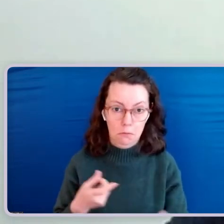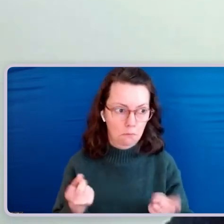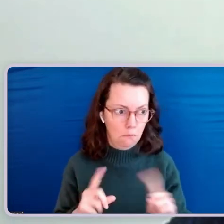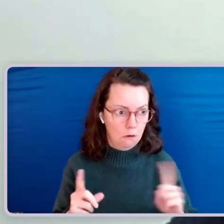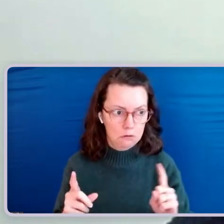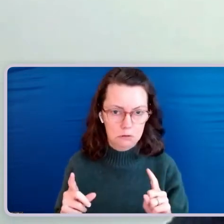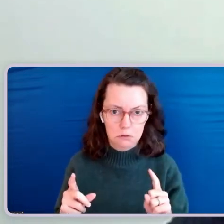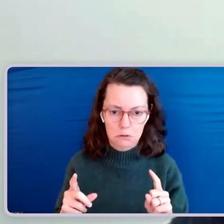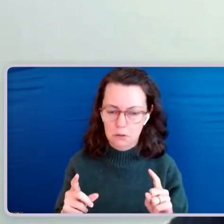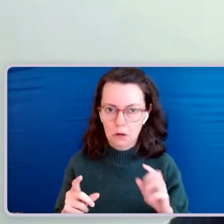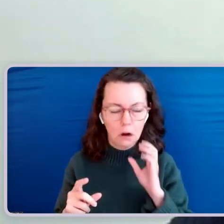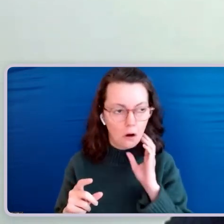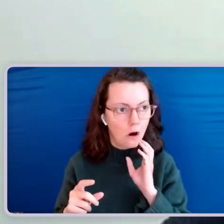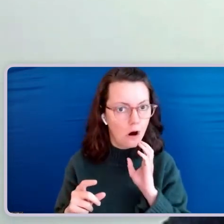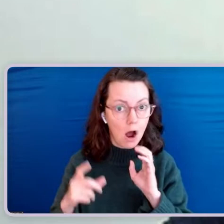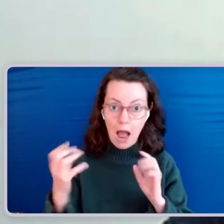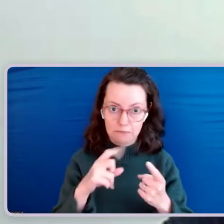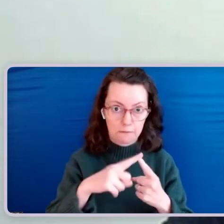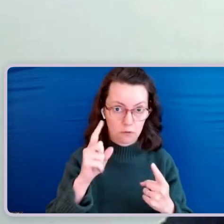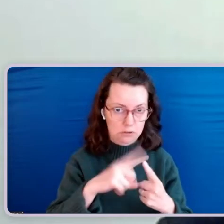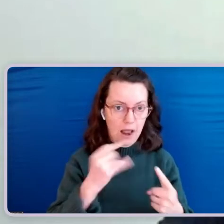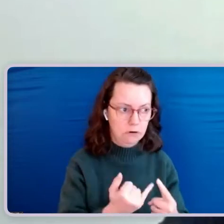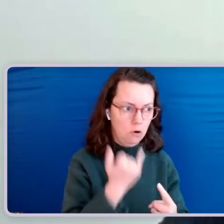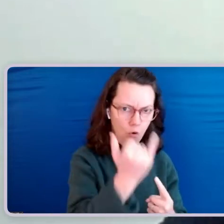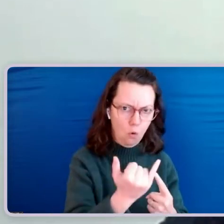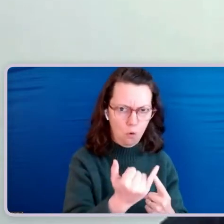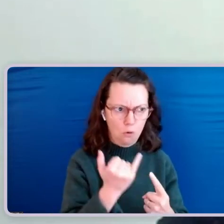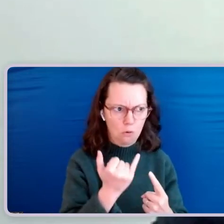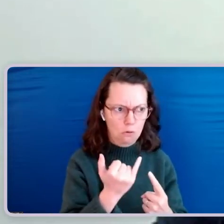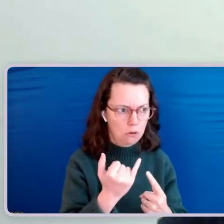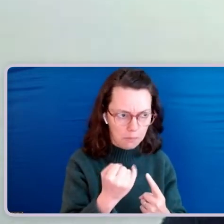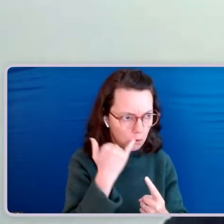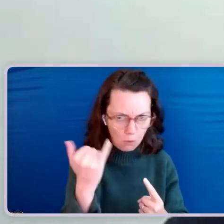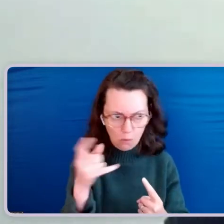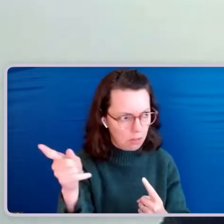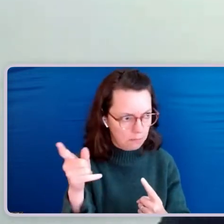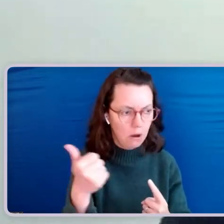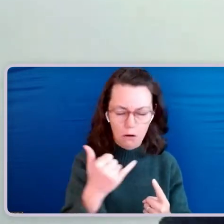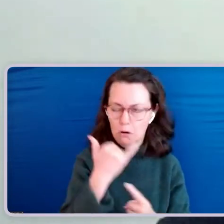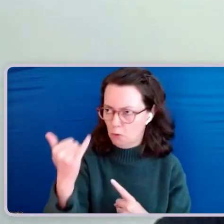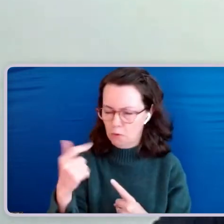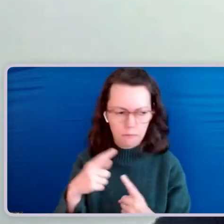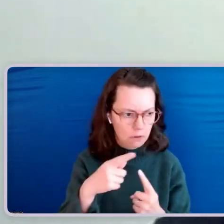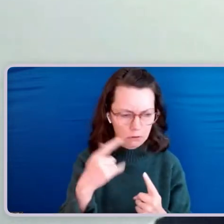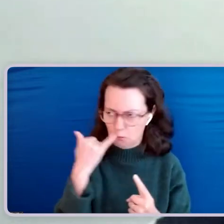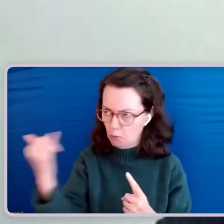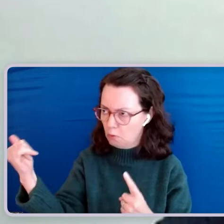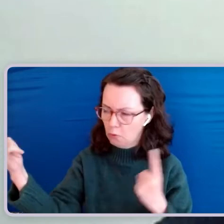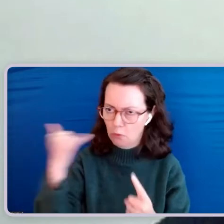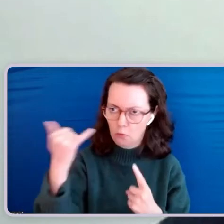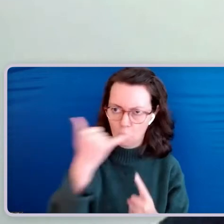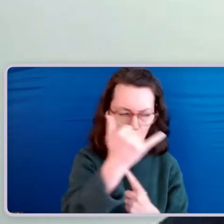calls that you had to make, and it had to be organised for you. And then if your RAT tests